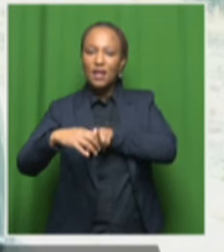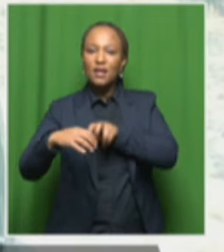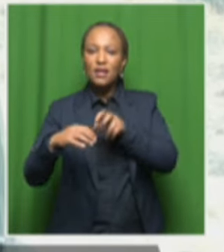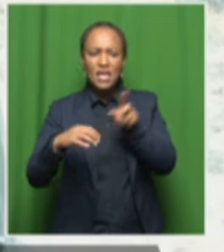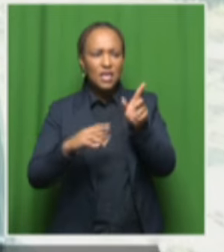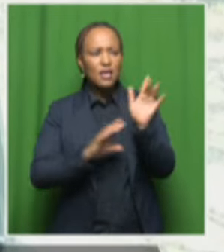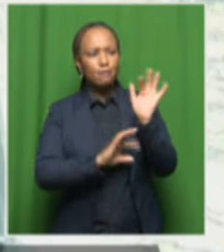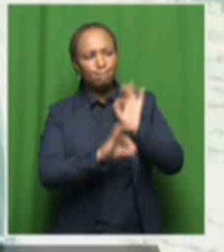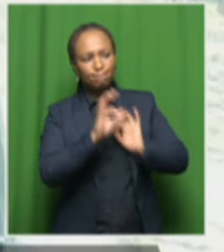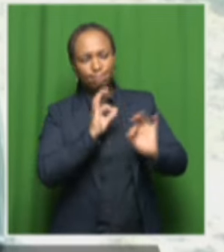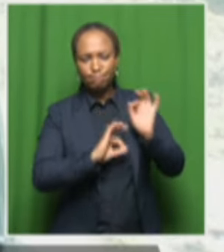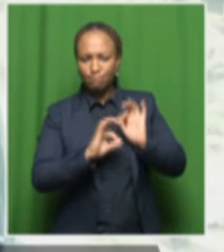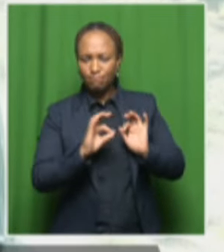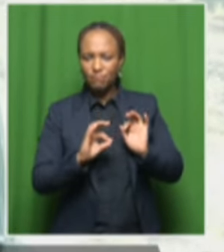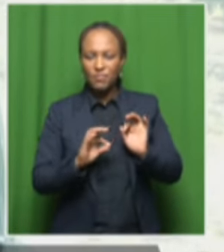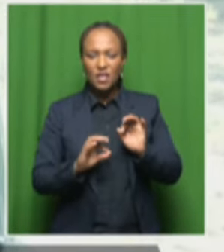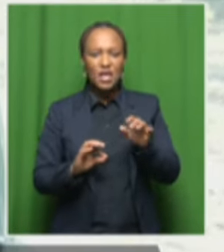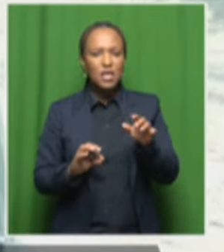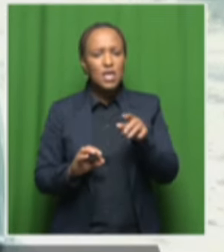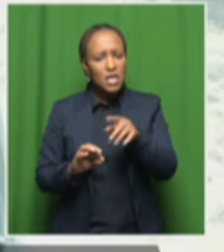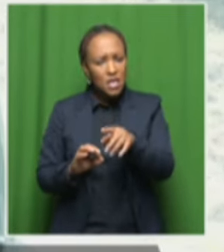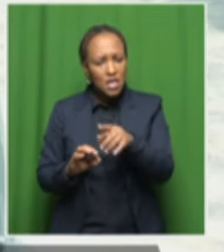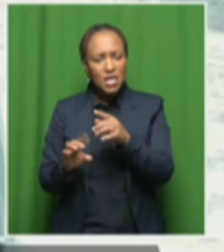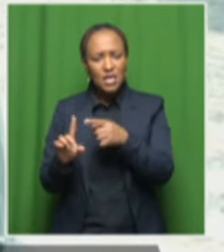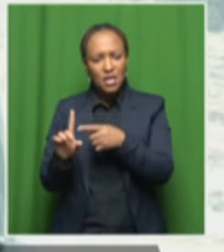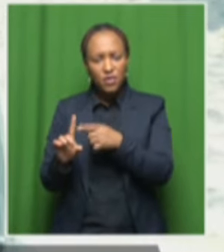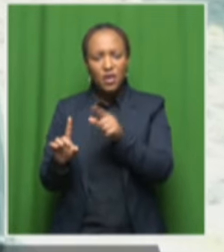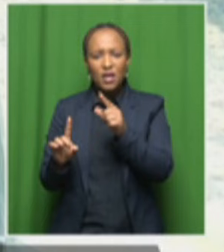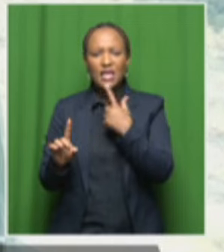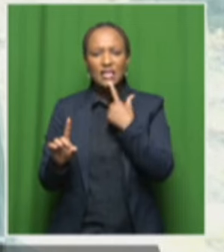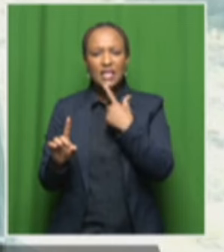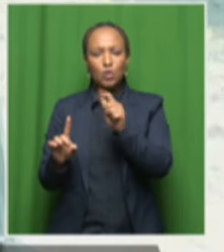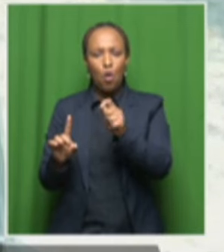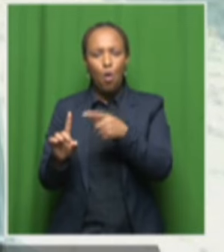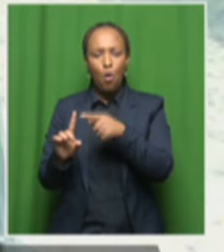me that he loved rural life, which is why after